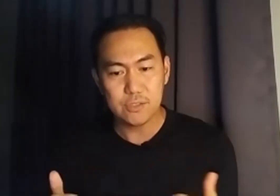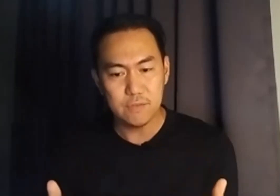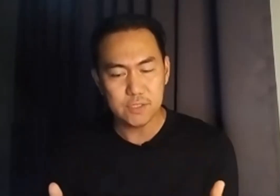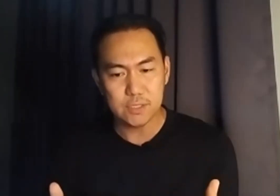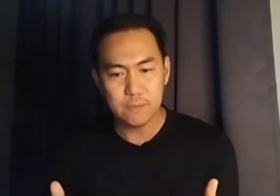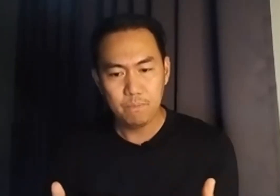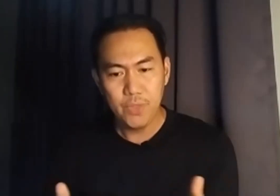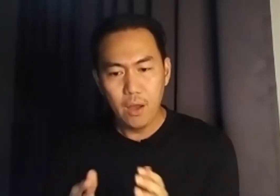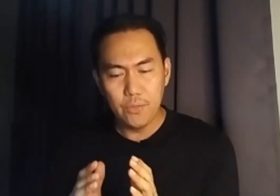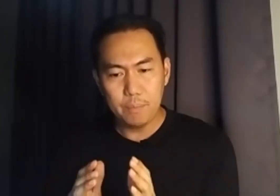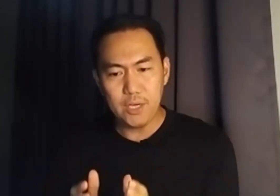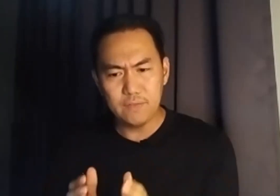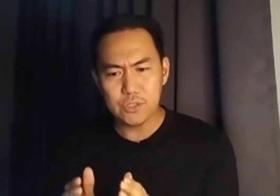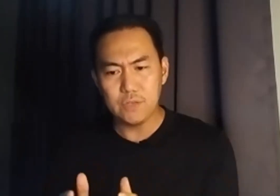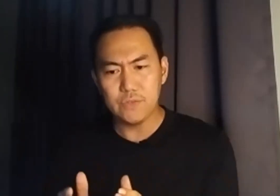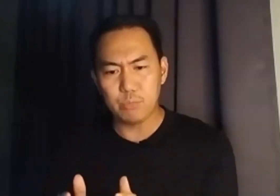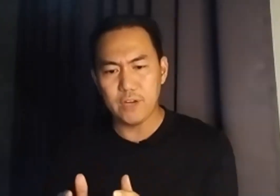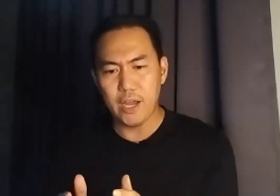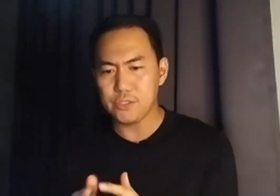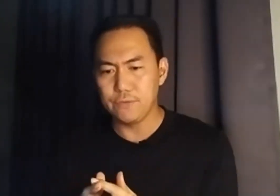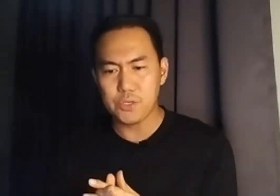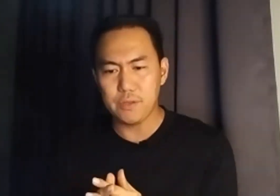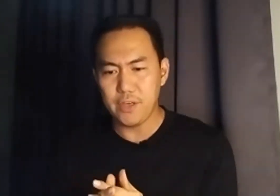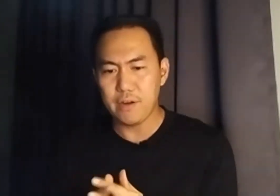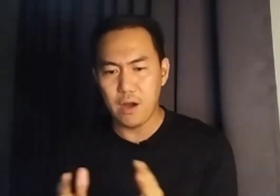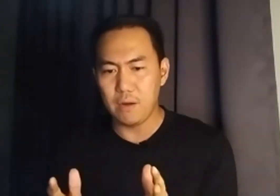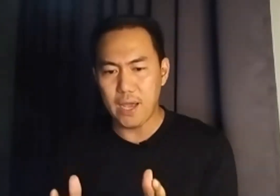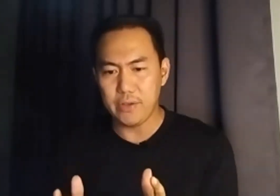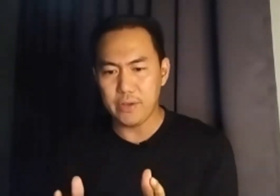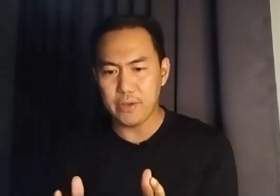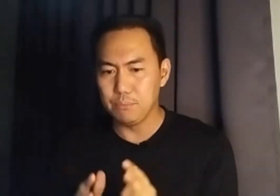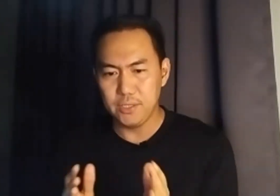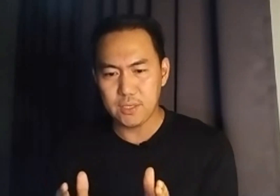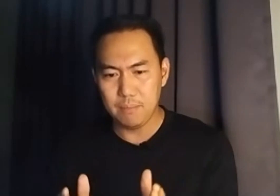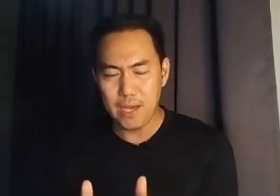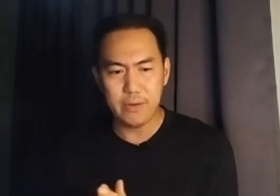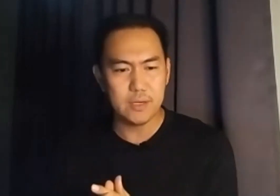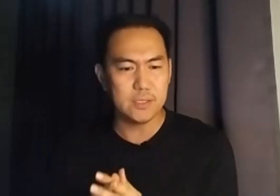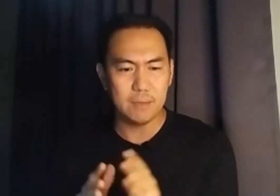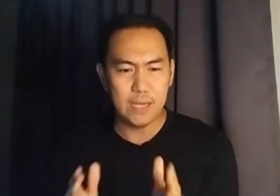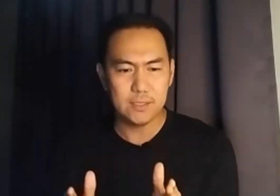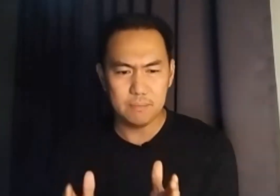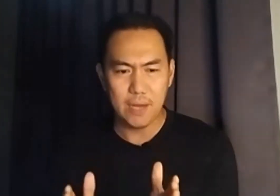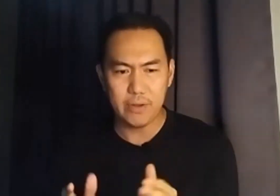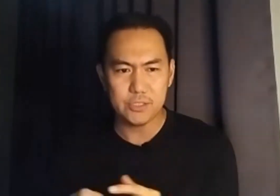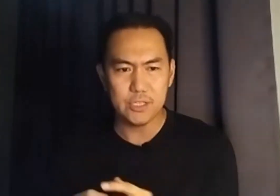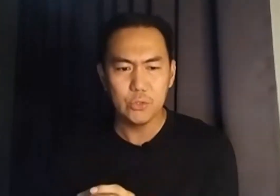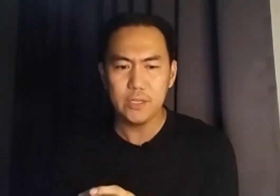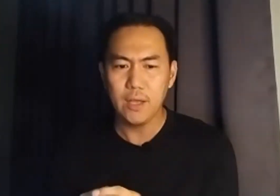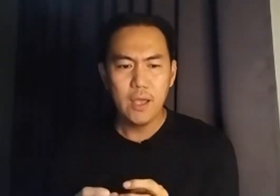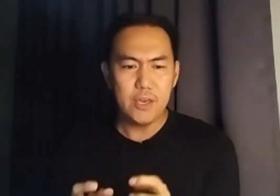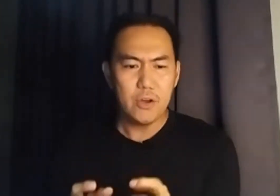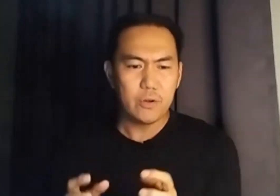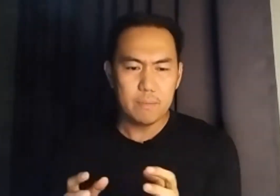these services. On the part of the service providers, of course, there are barriers, political barriers, the capacity barriers,